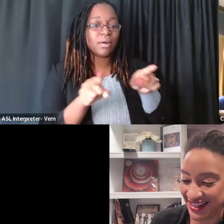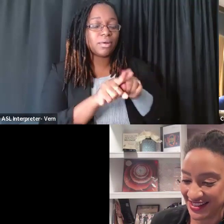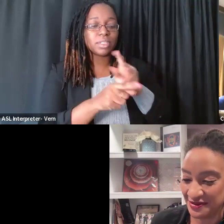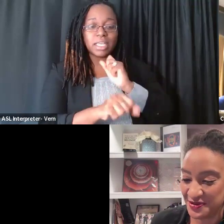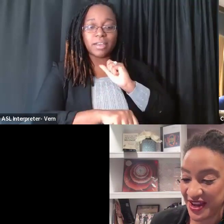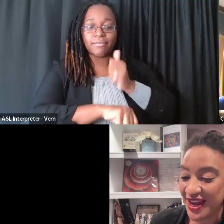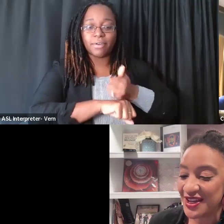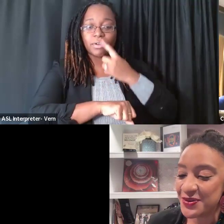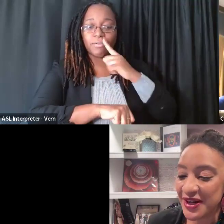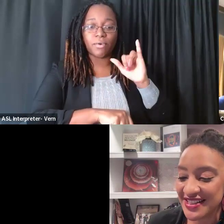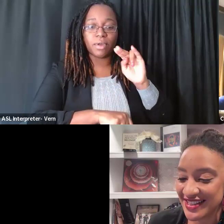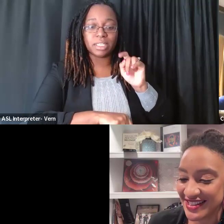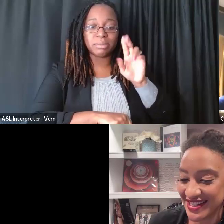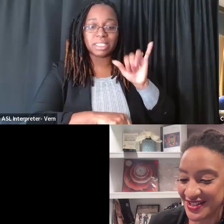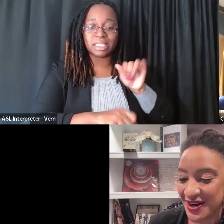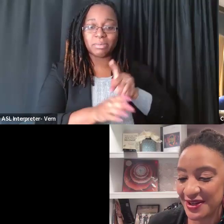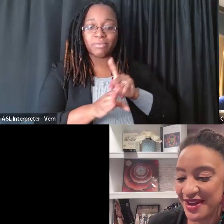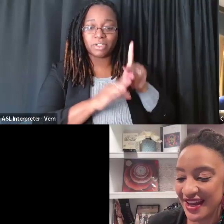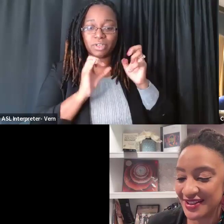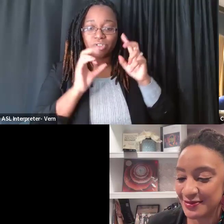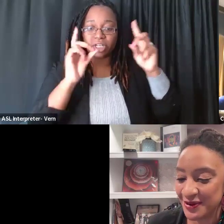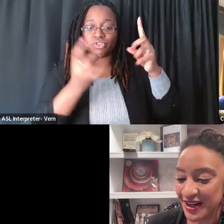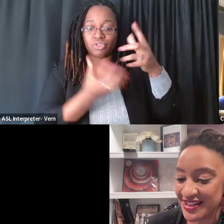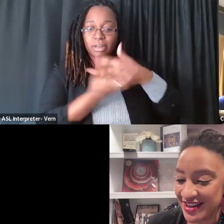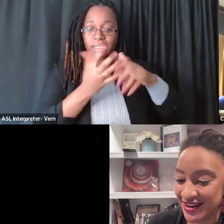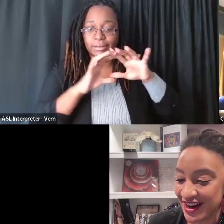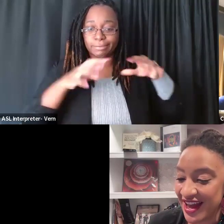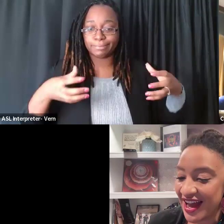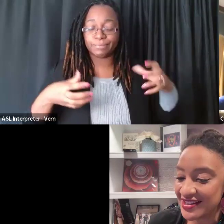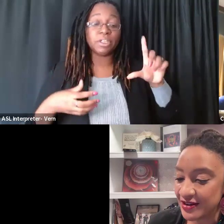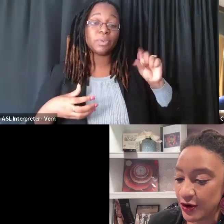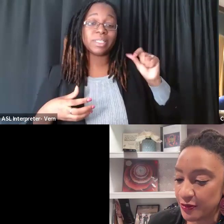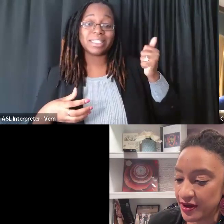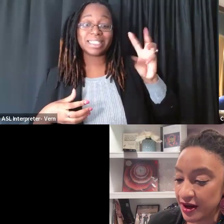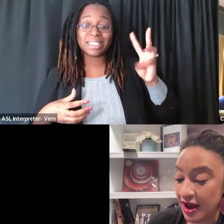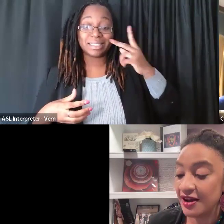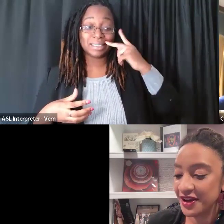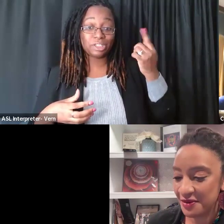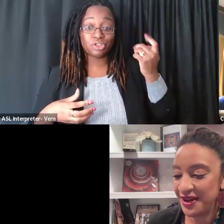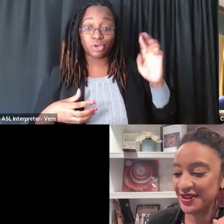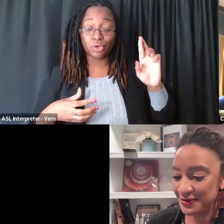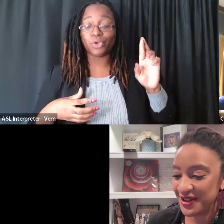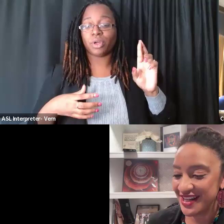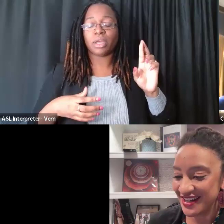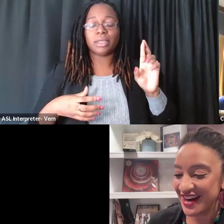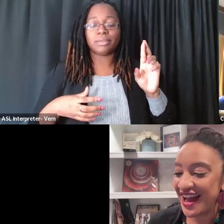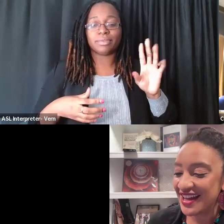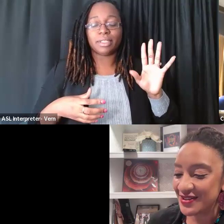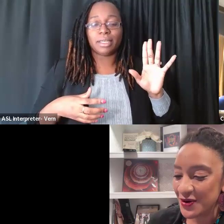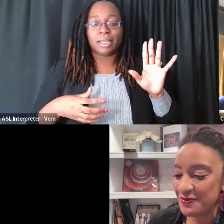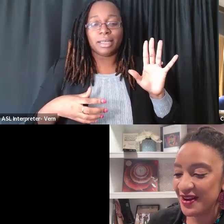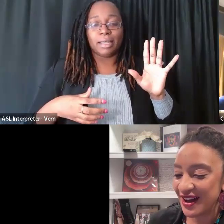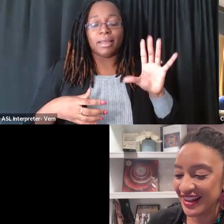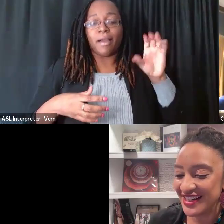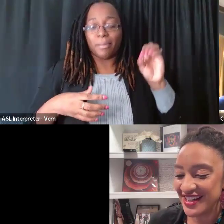Education Collective. In 2016, Charlie began exploring gender as an open, the company Exploring Gender